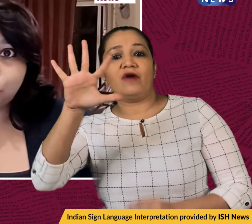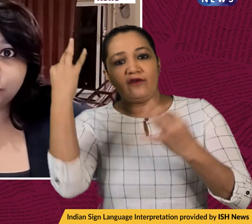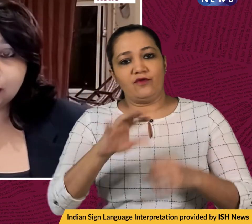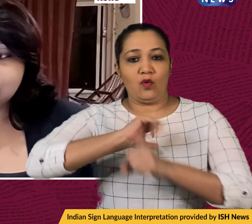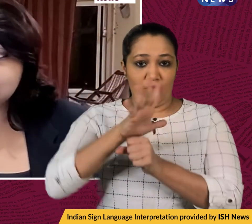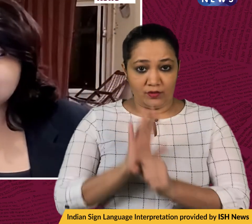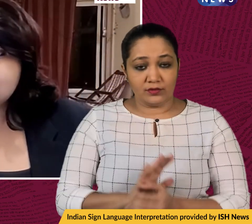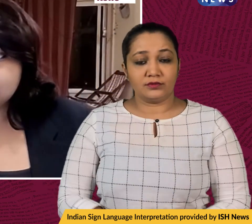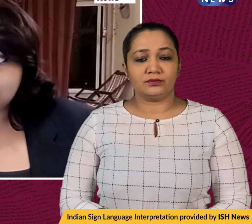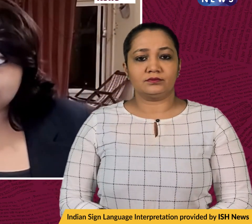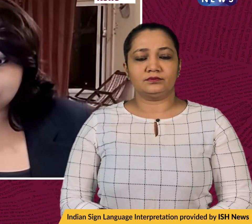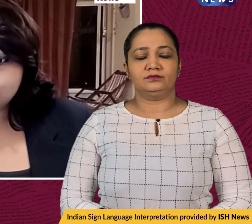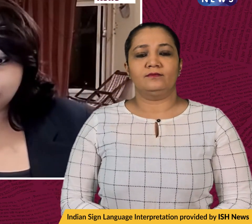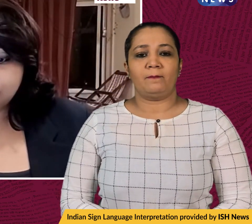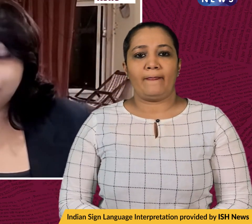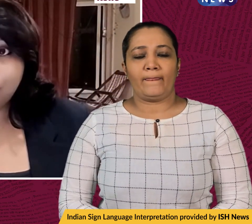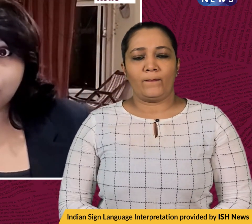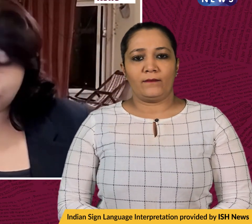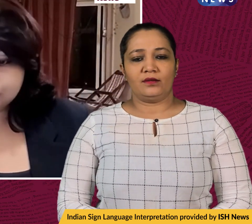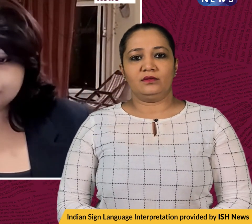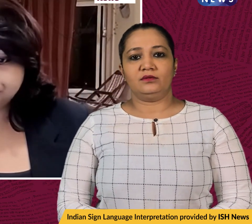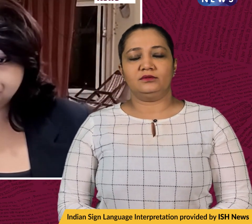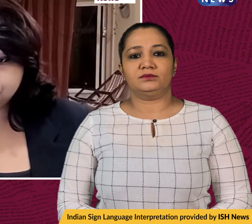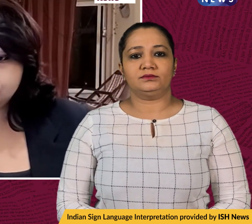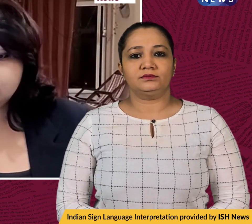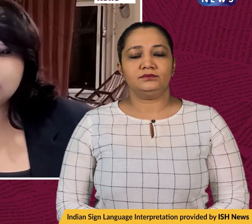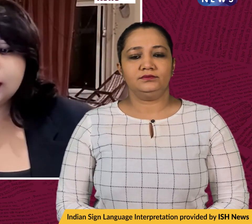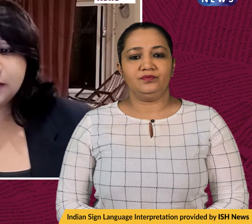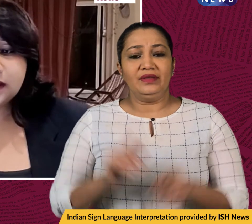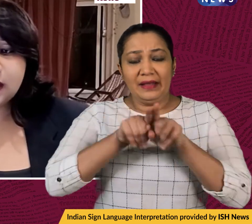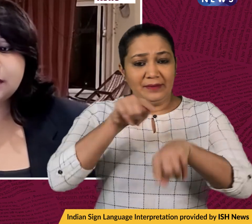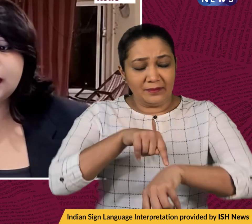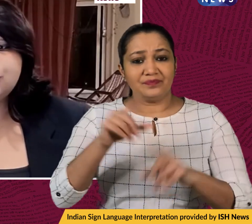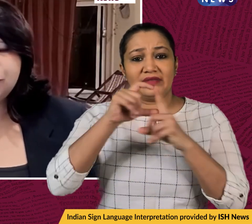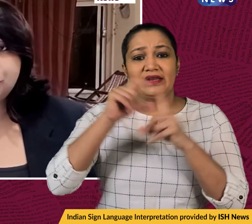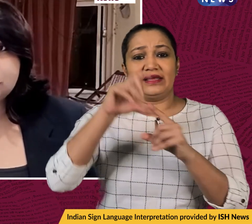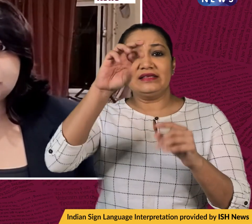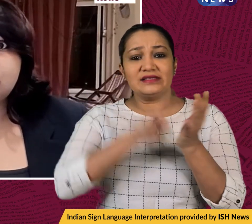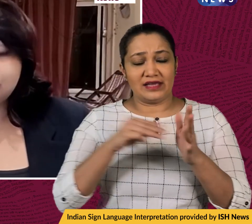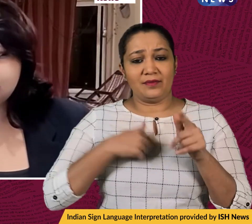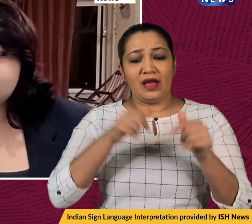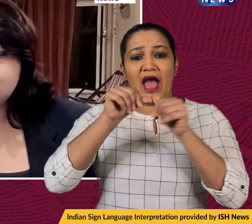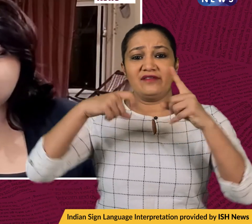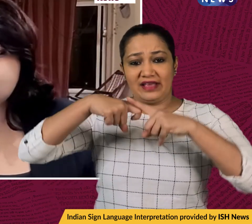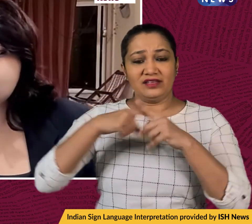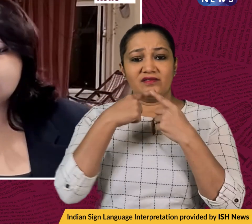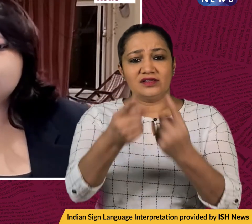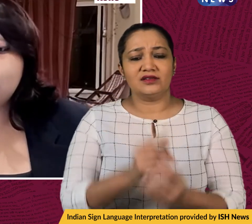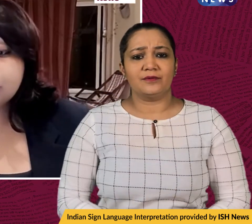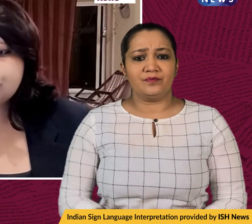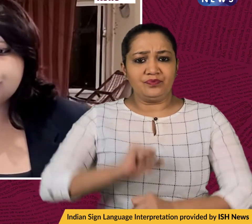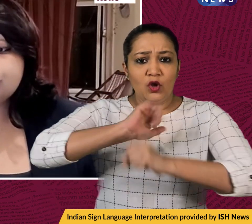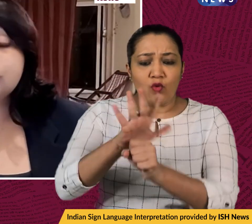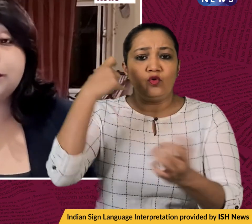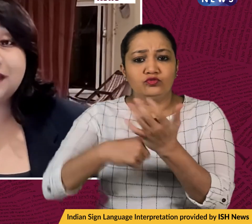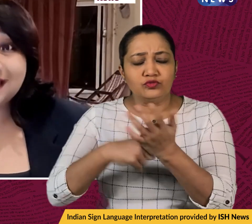19,105 new COVID cases in the last 24 hours. In the meantime, Delhi Chief Minister Arvind Kejriwal has said that